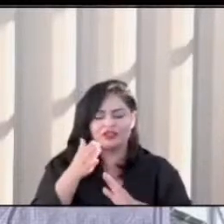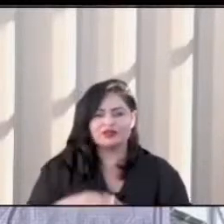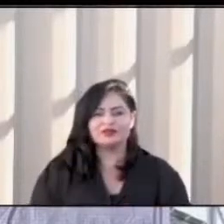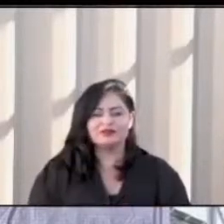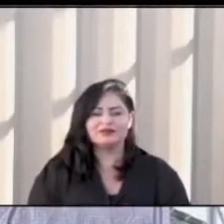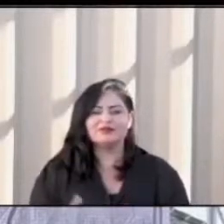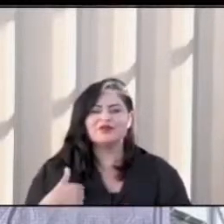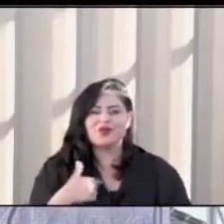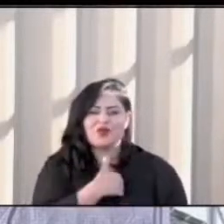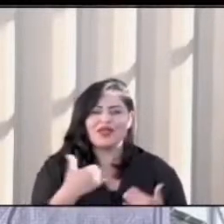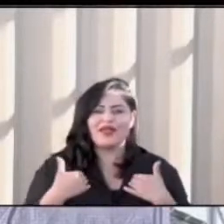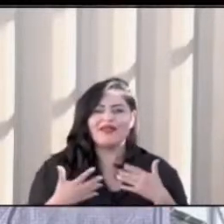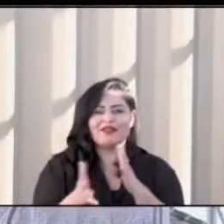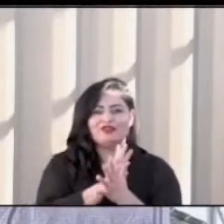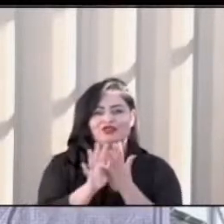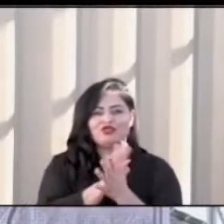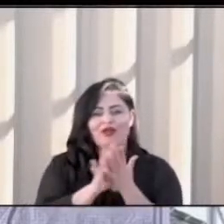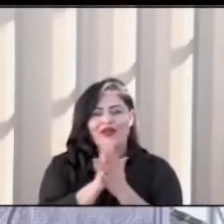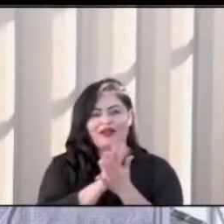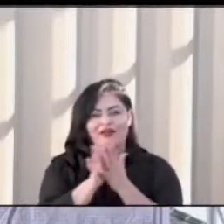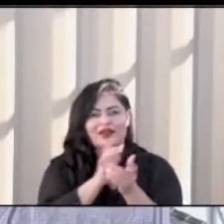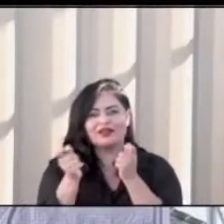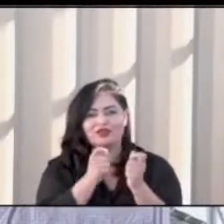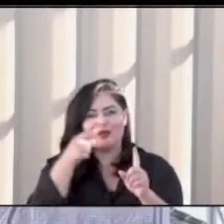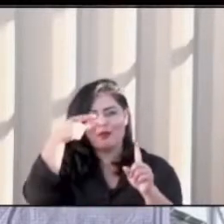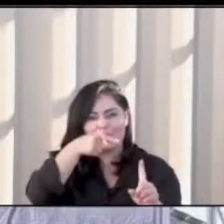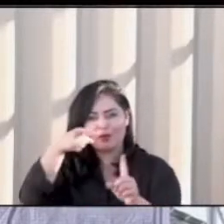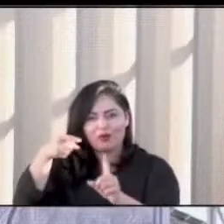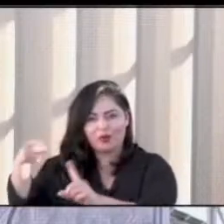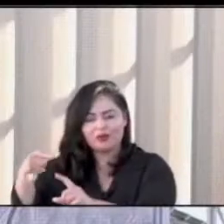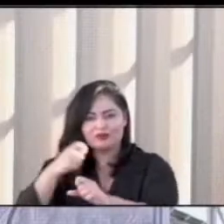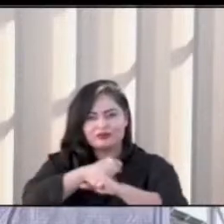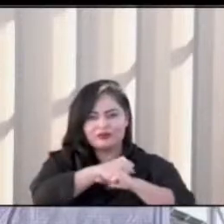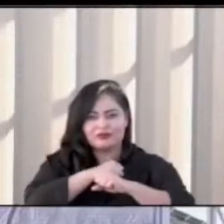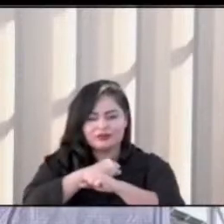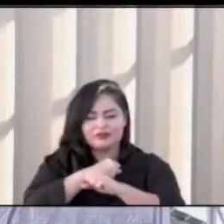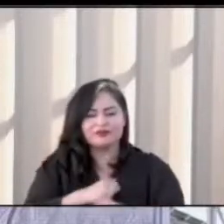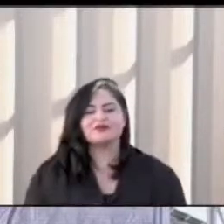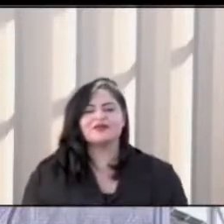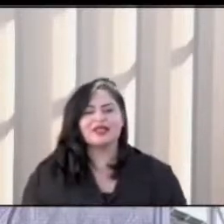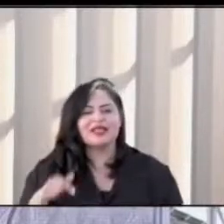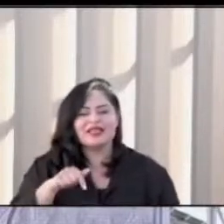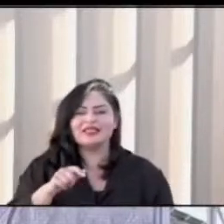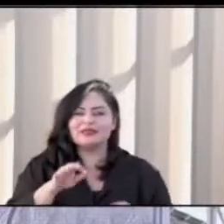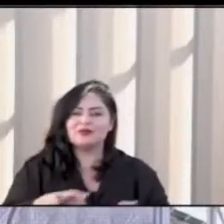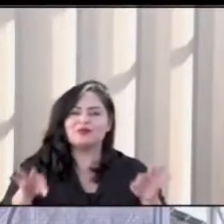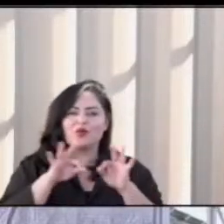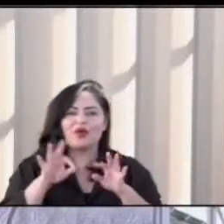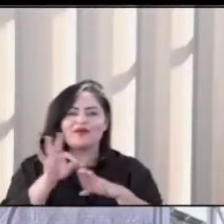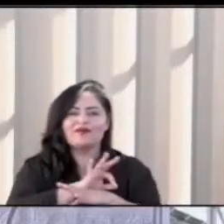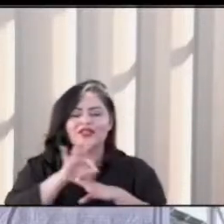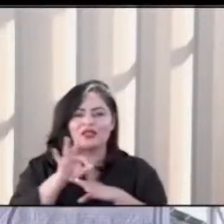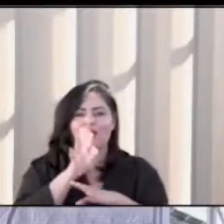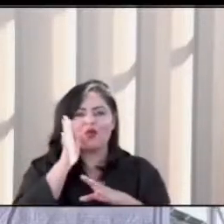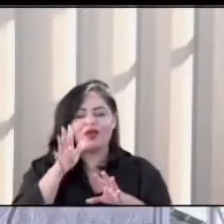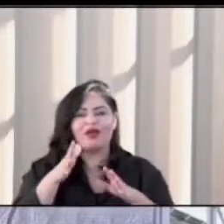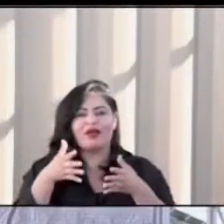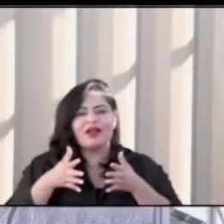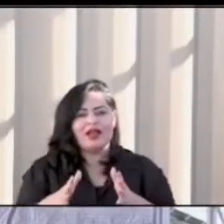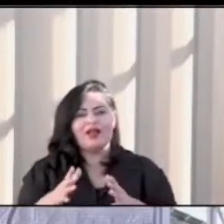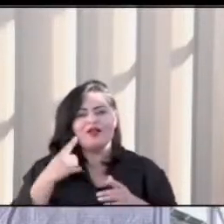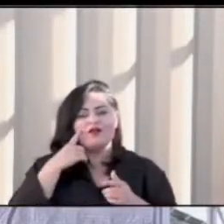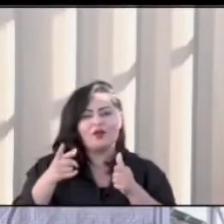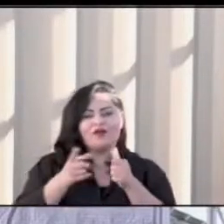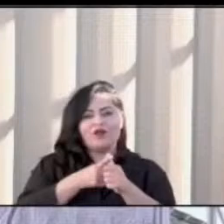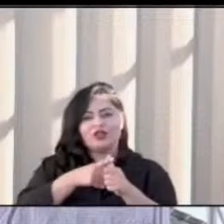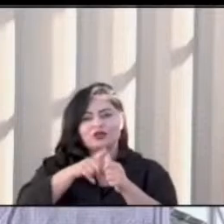have traffic control points and robin patrols. These key functions allow emergency responders